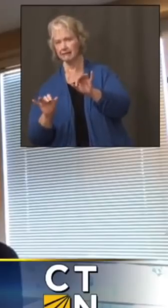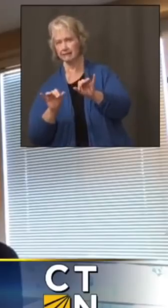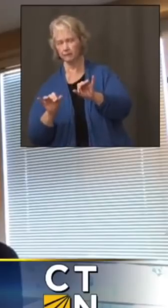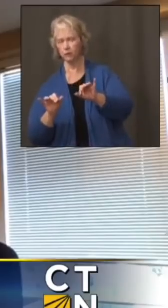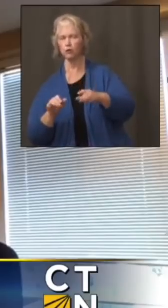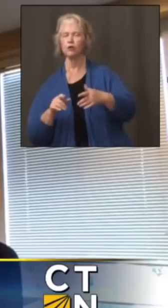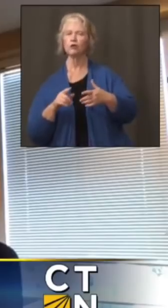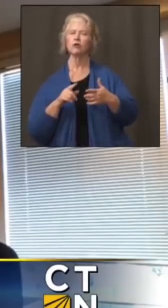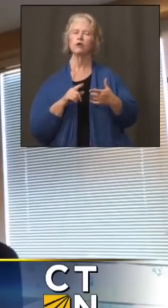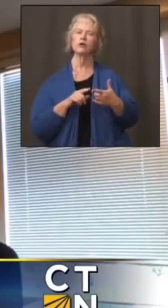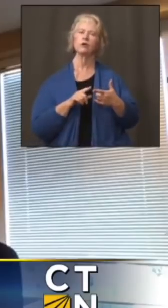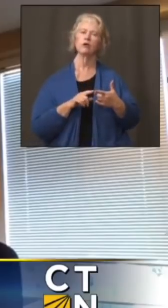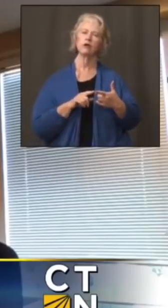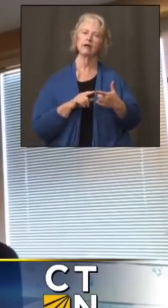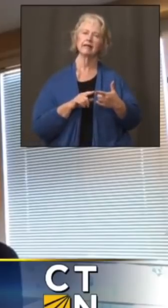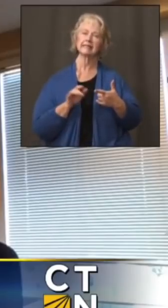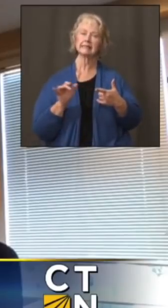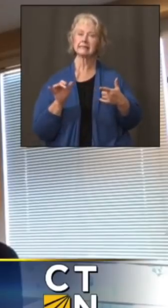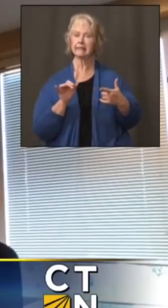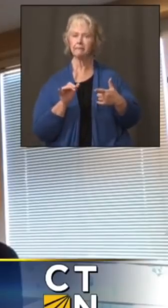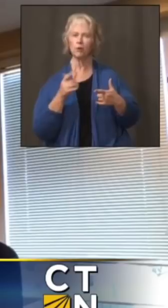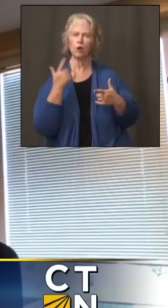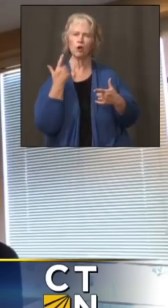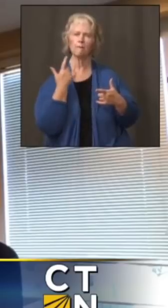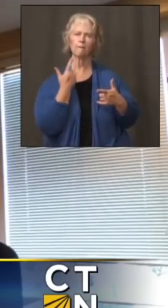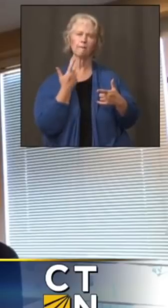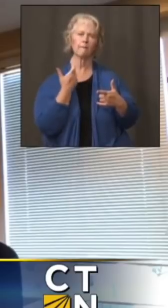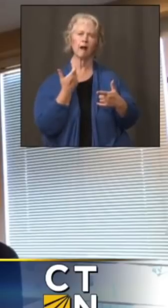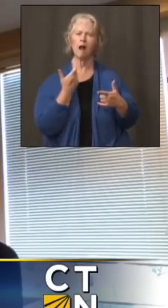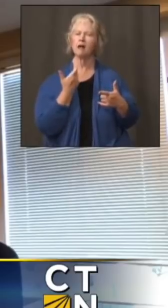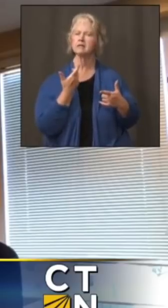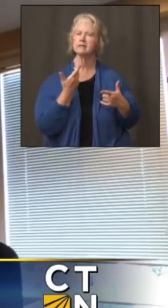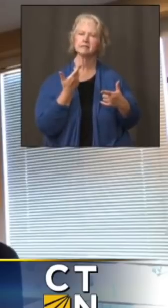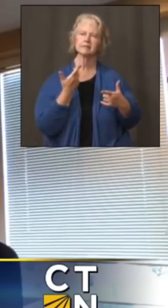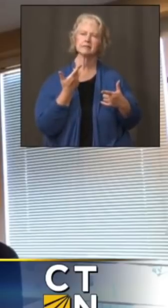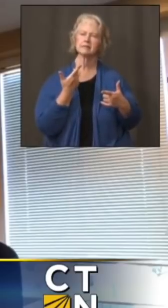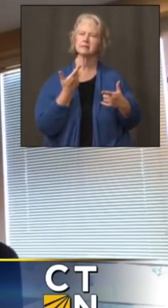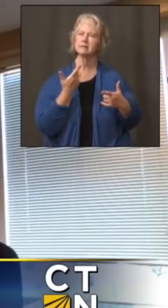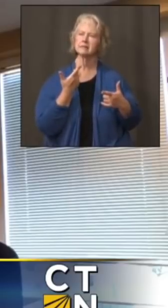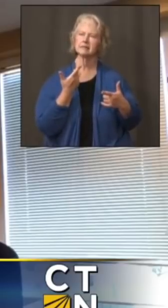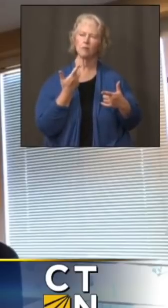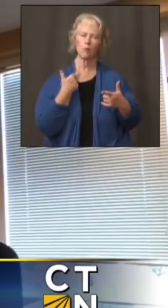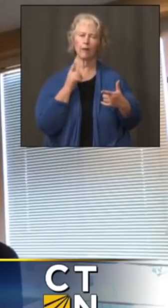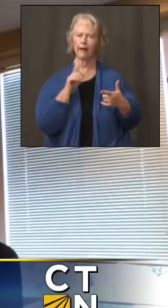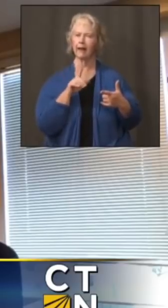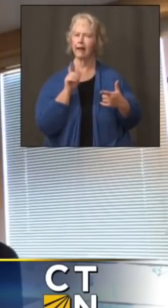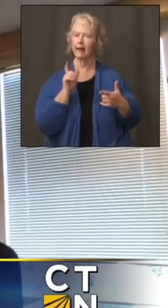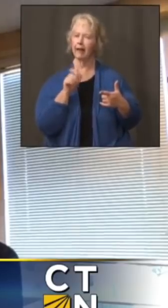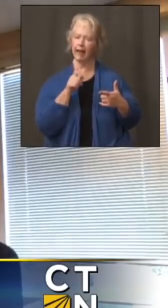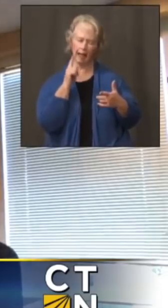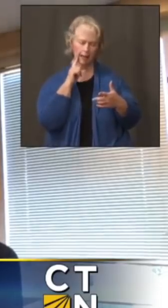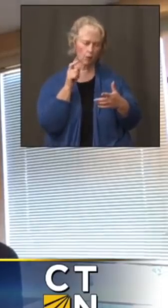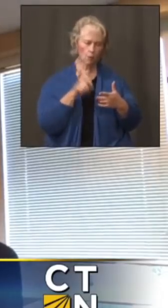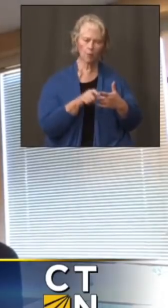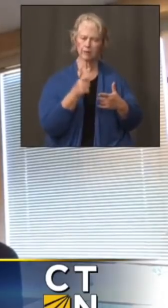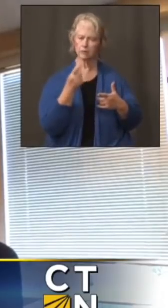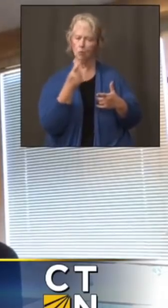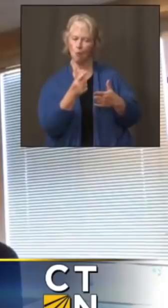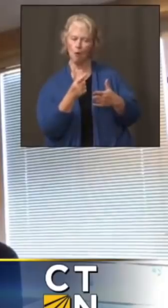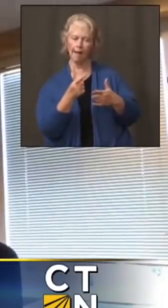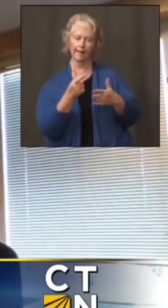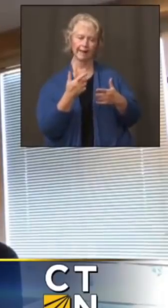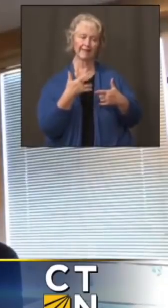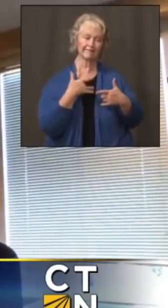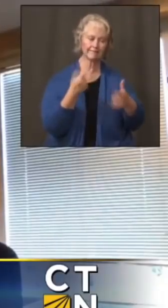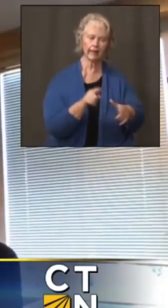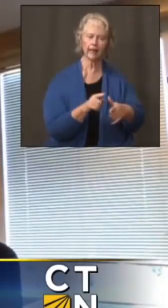are similar in that there's not a particular focus or thing or event or group